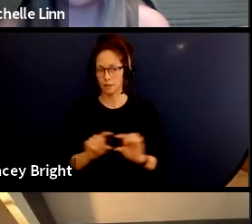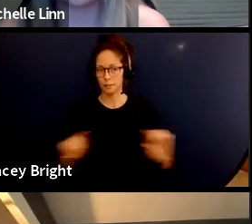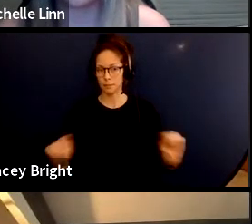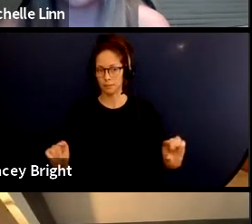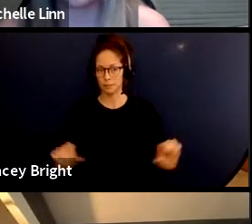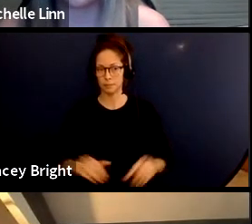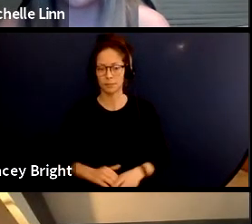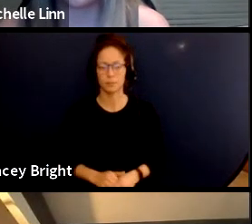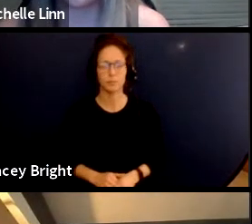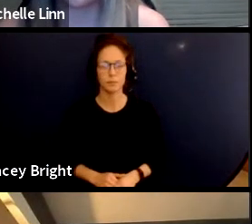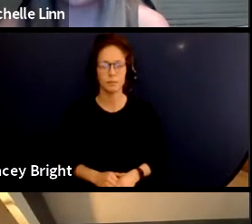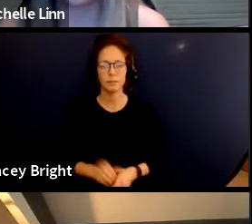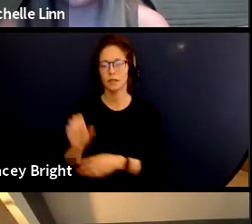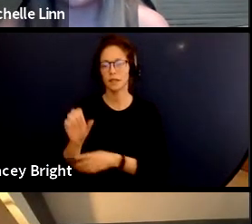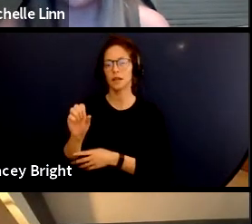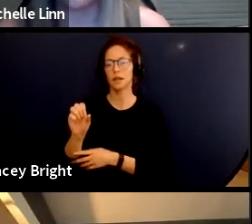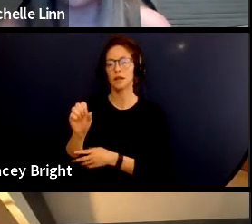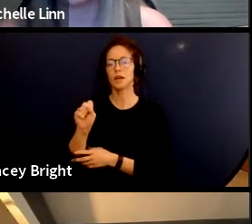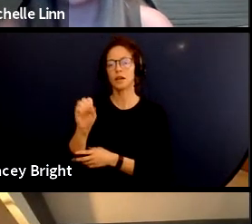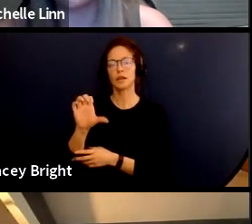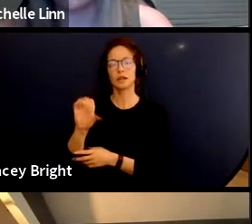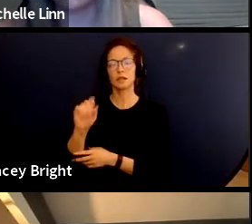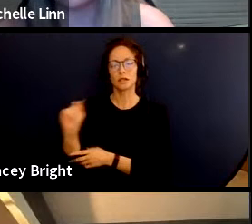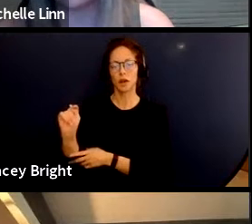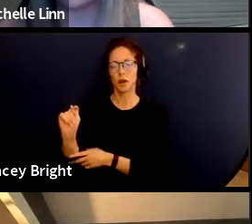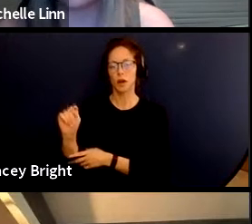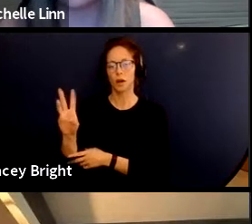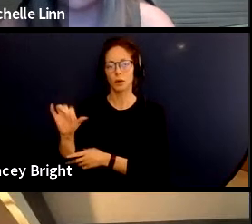Scott Wilson, your microphone has been enabled.